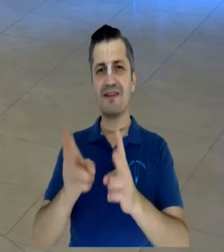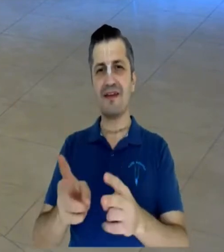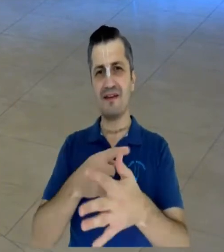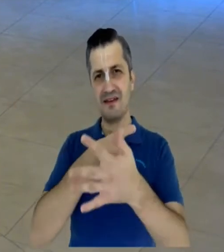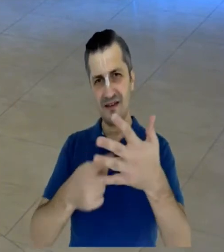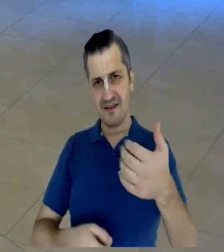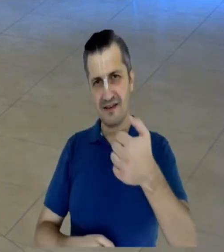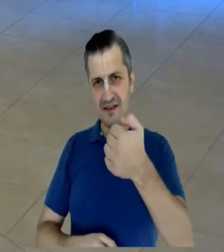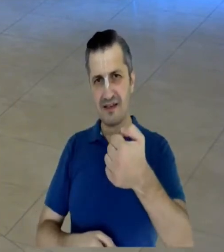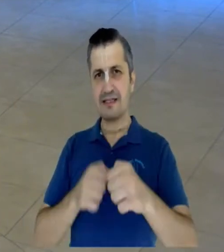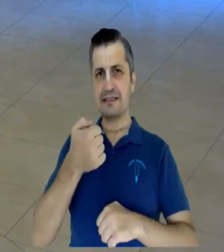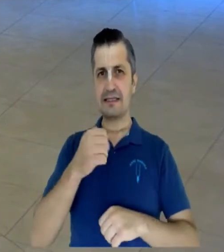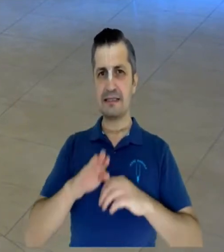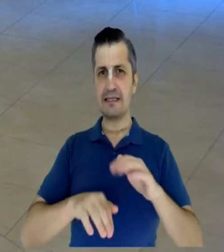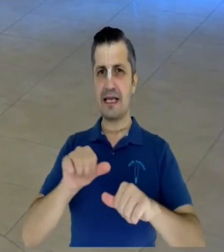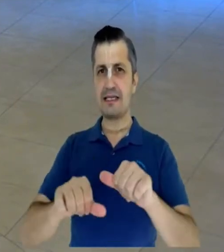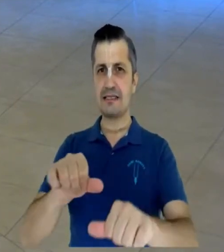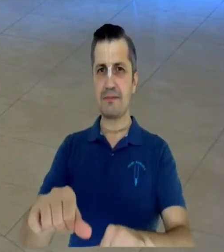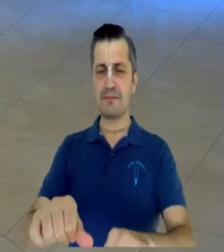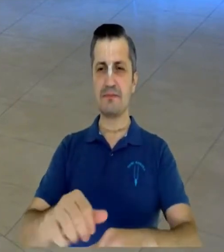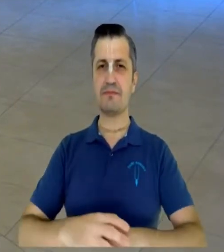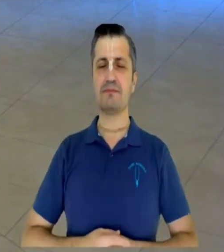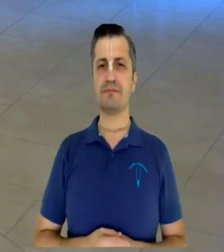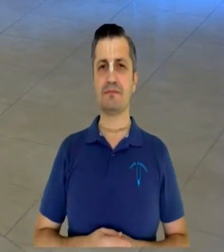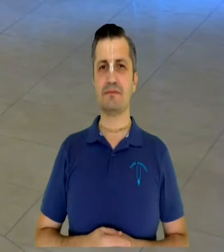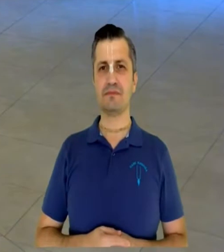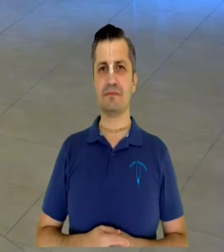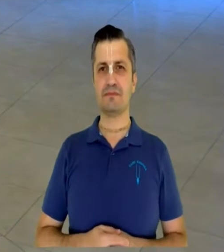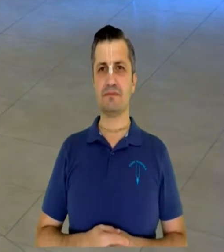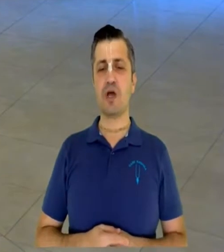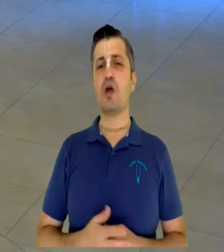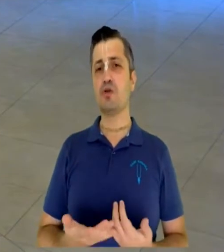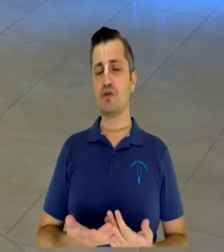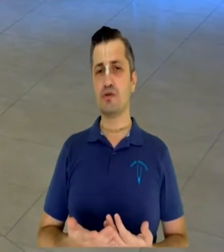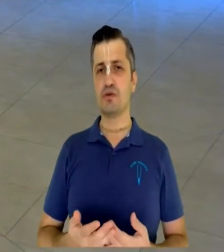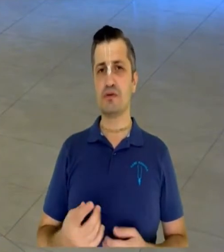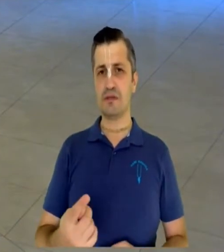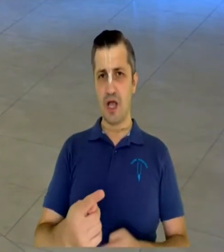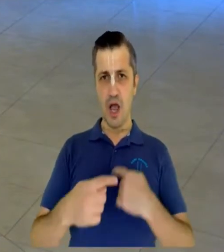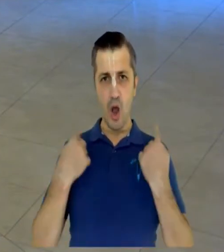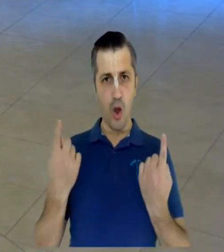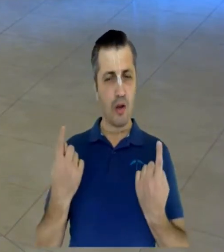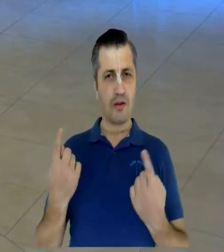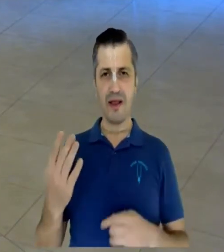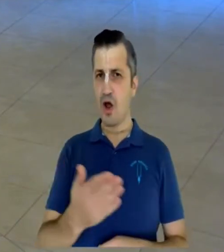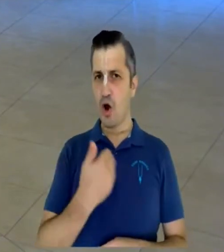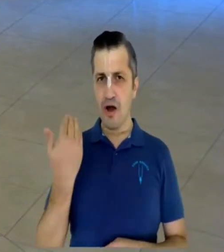takes place for every single living being, and even the universe itself will eventually